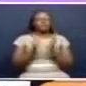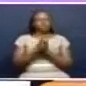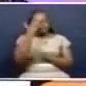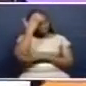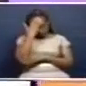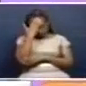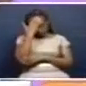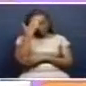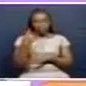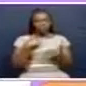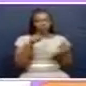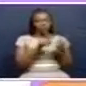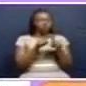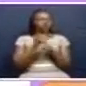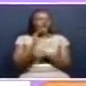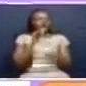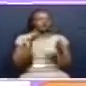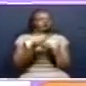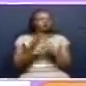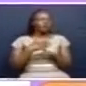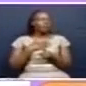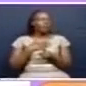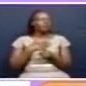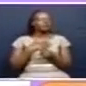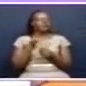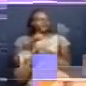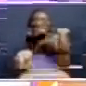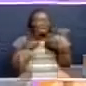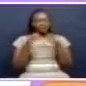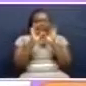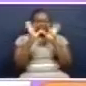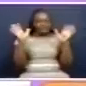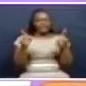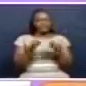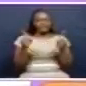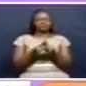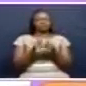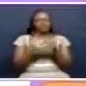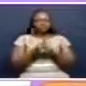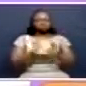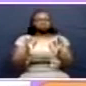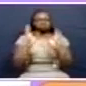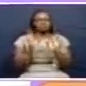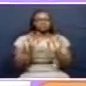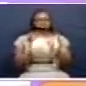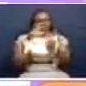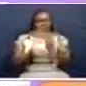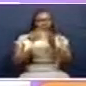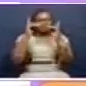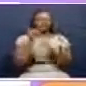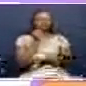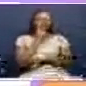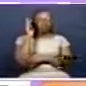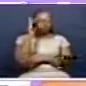brother and buddy, he has been very clear and very diplomatic. He says a position will be taken tomorrow. I hope the position that will be taken tomorrow will